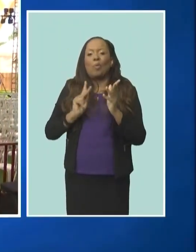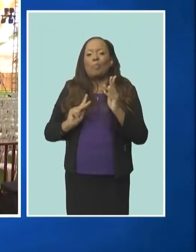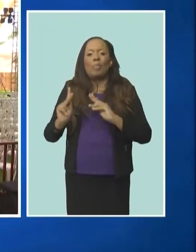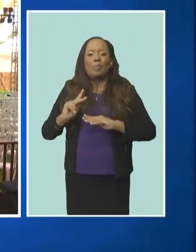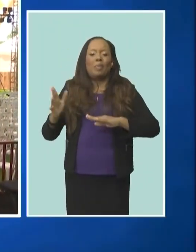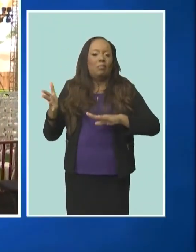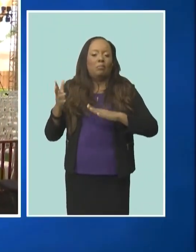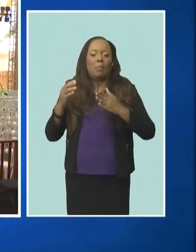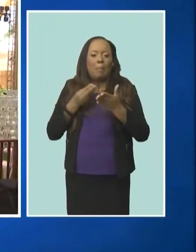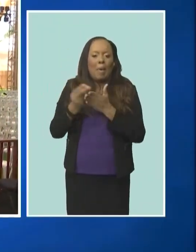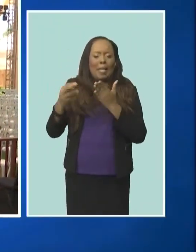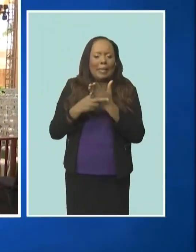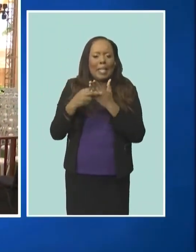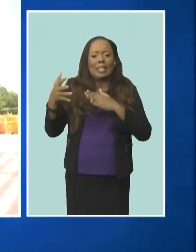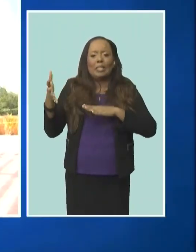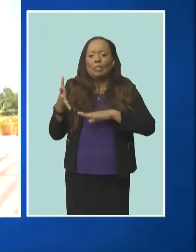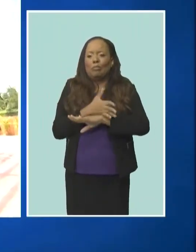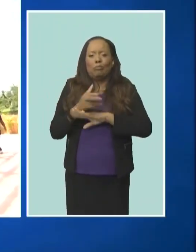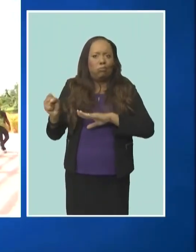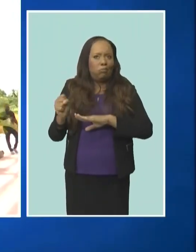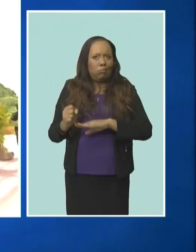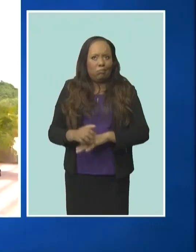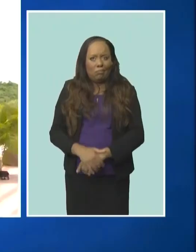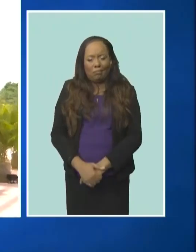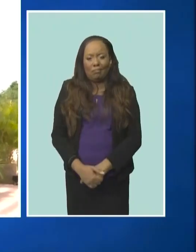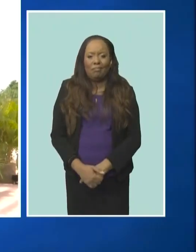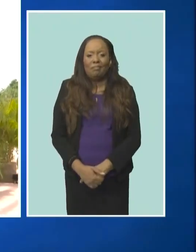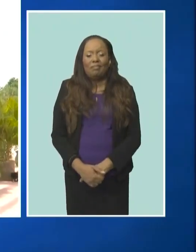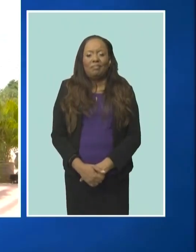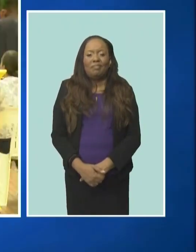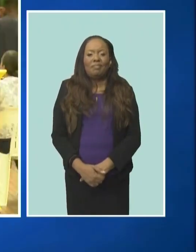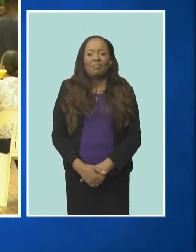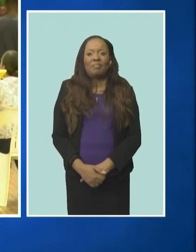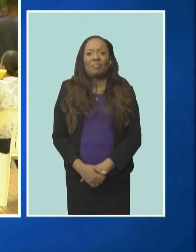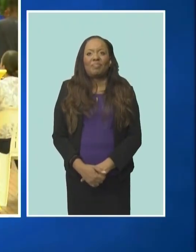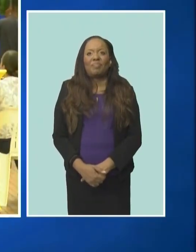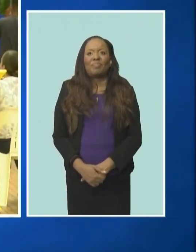8 p.m. Onesta Henry, CBC News.